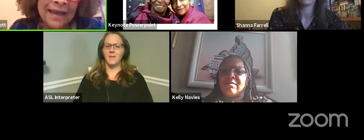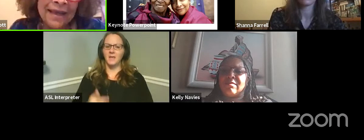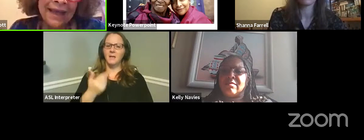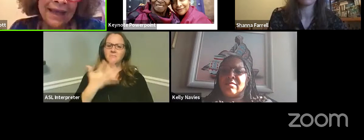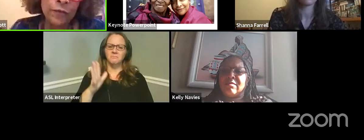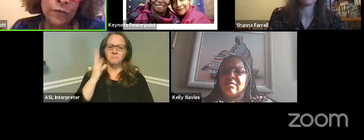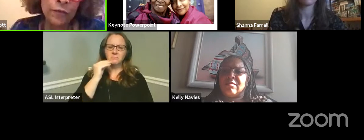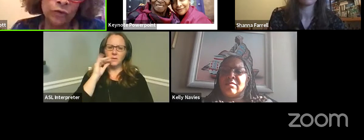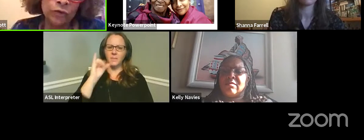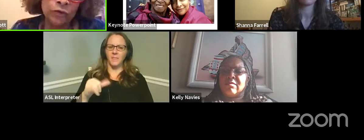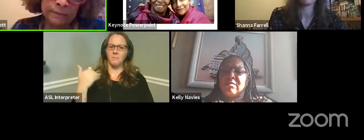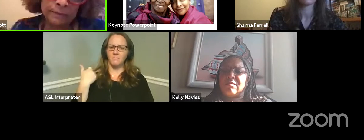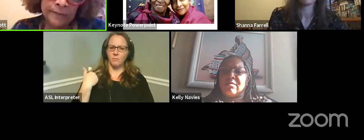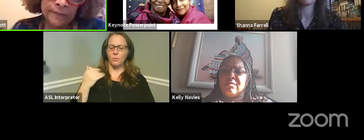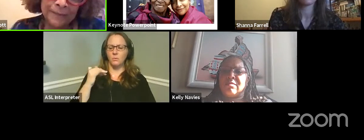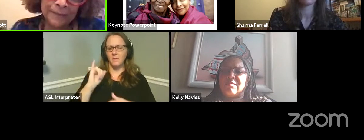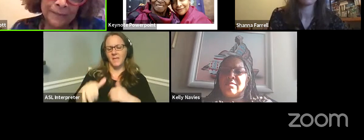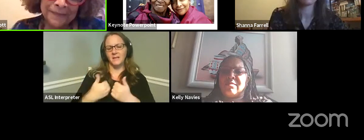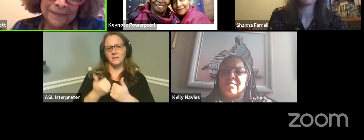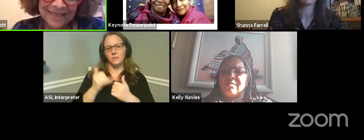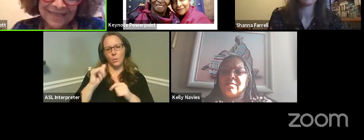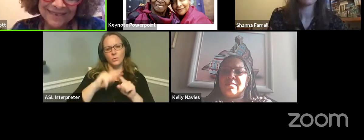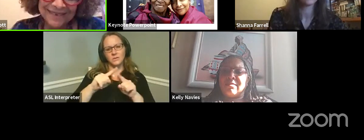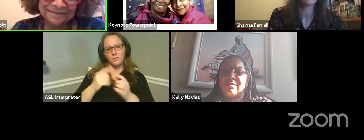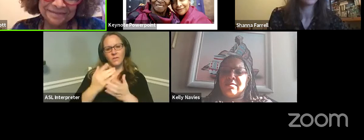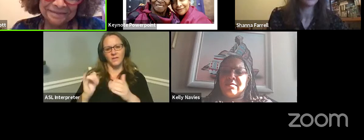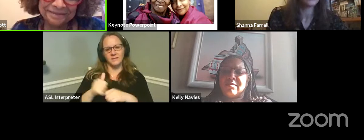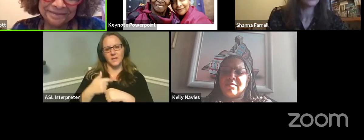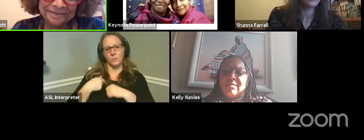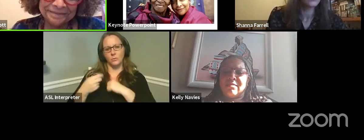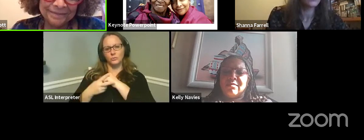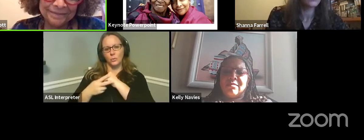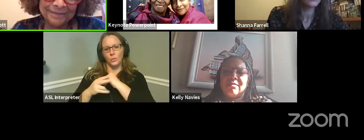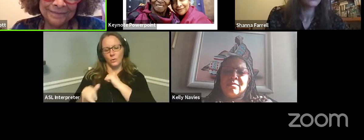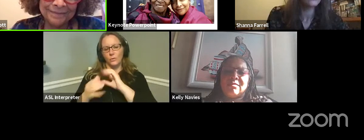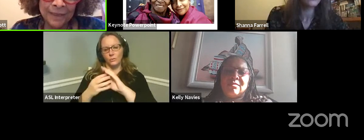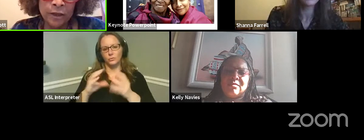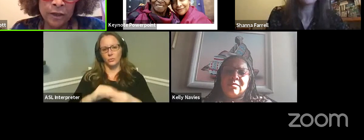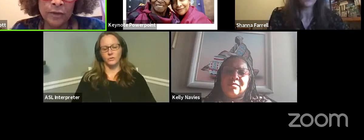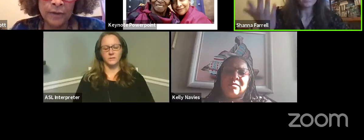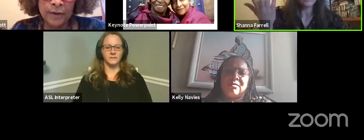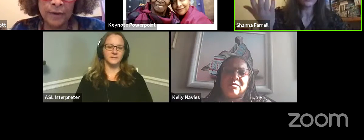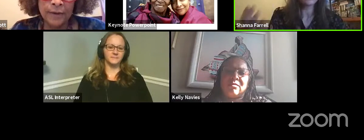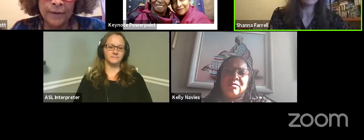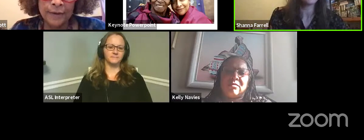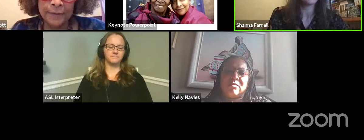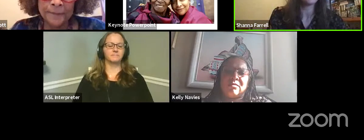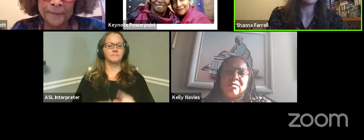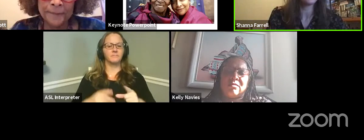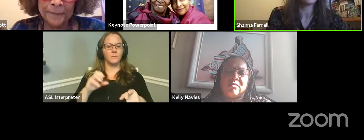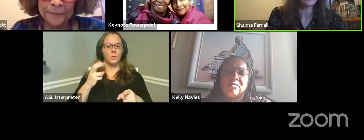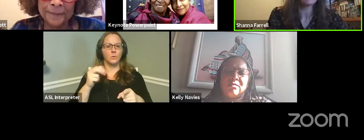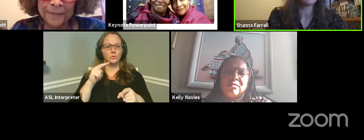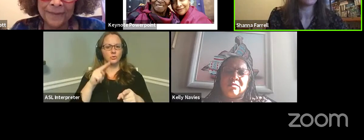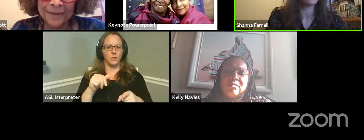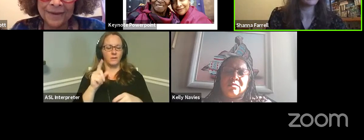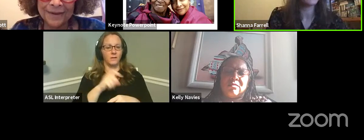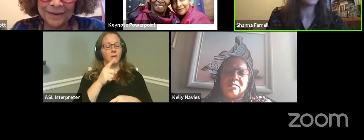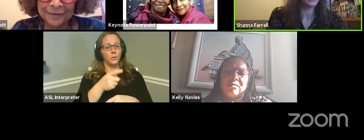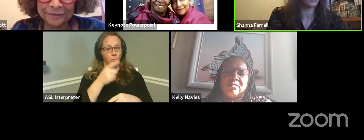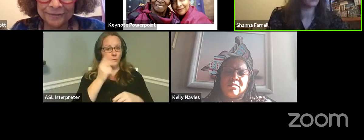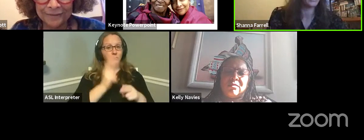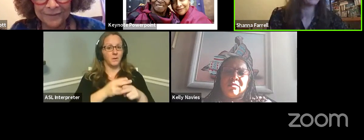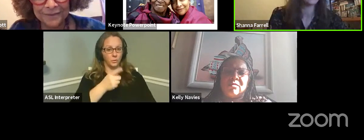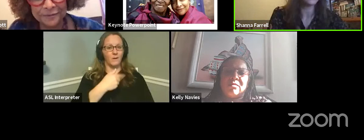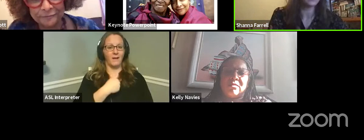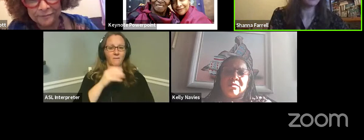past, and that's how we store them. And so, as you just mentioned, you do have an oral